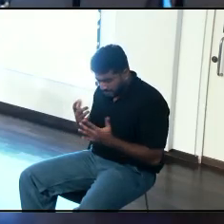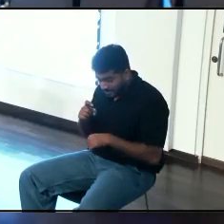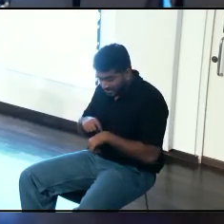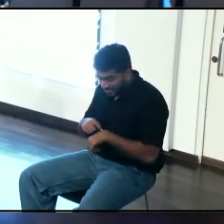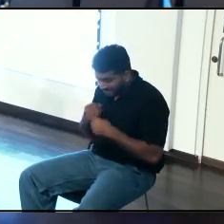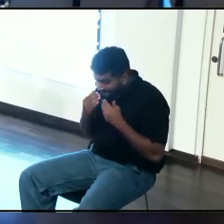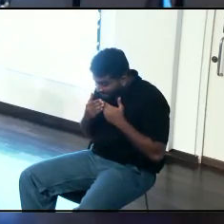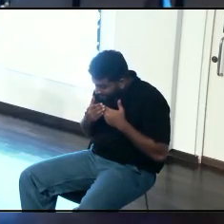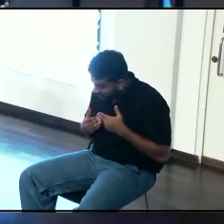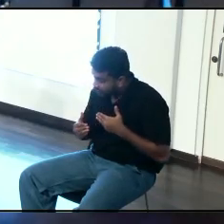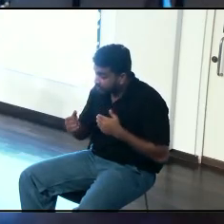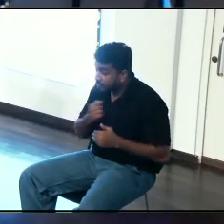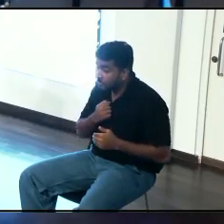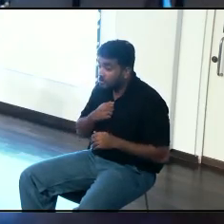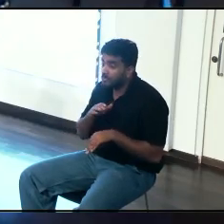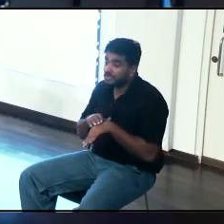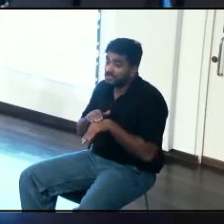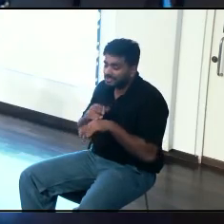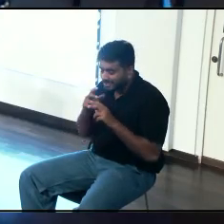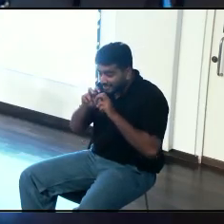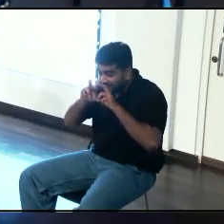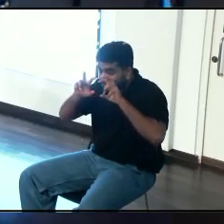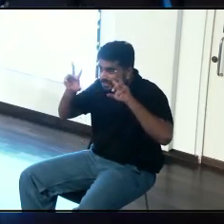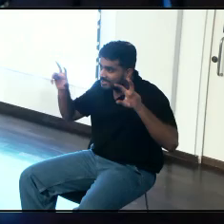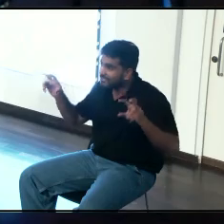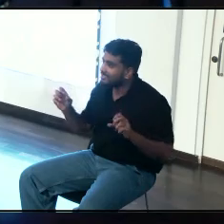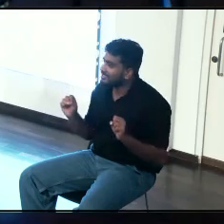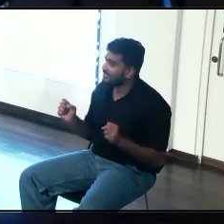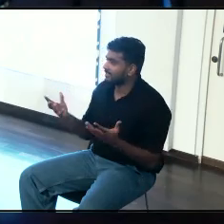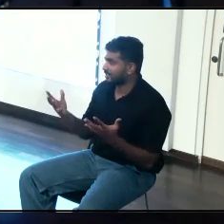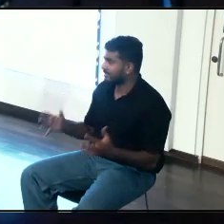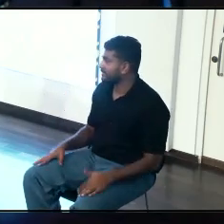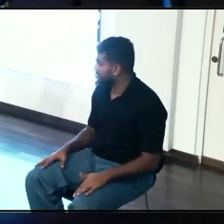I started my own exploration.